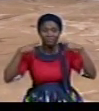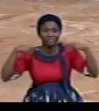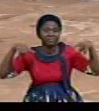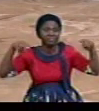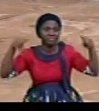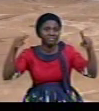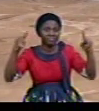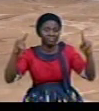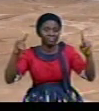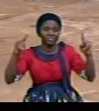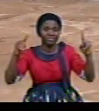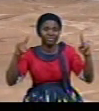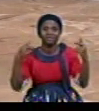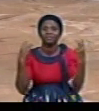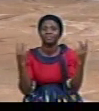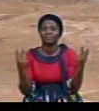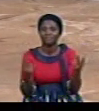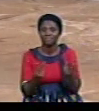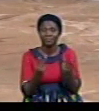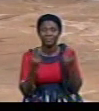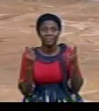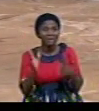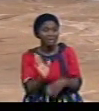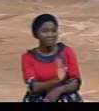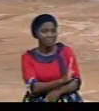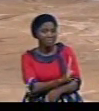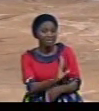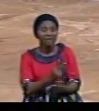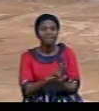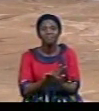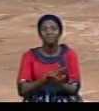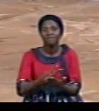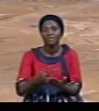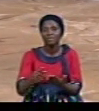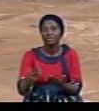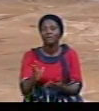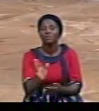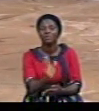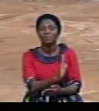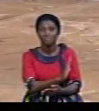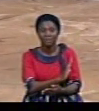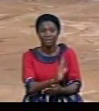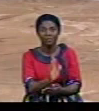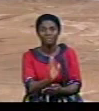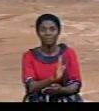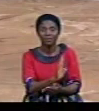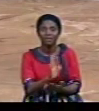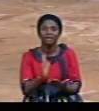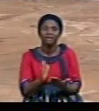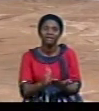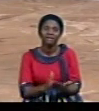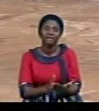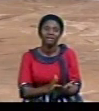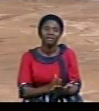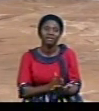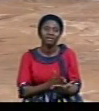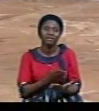City bye bye failure bye bye fennel bye